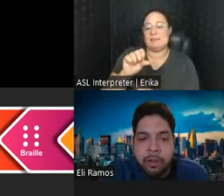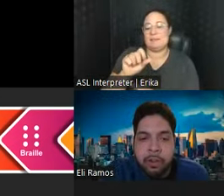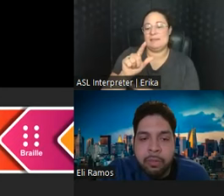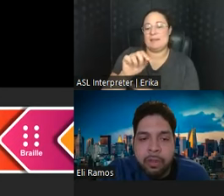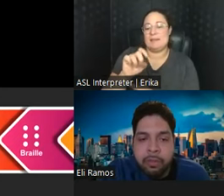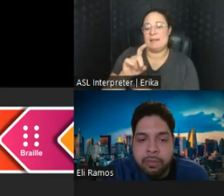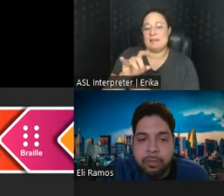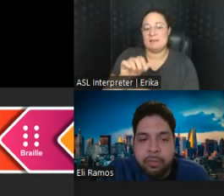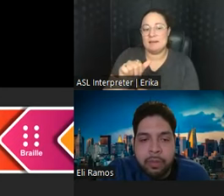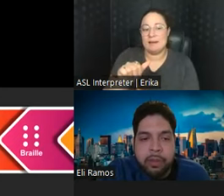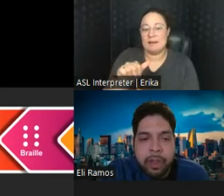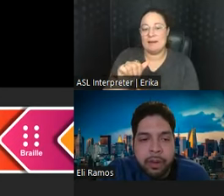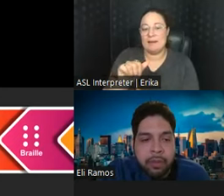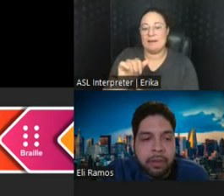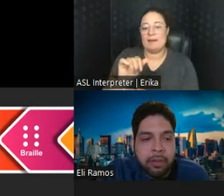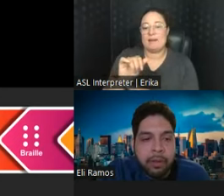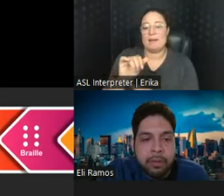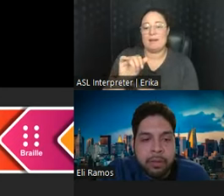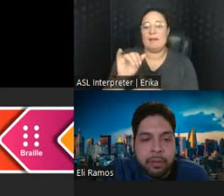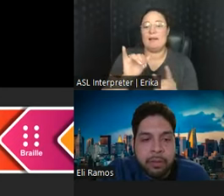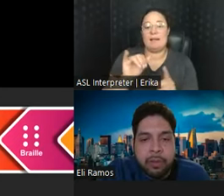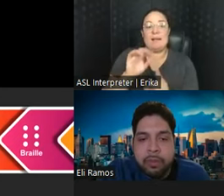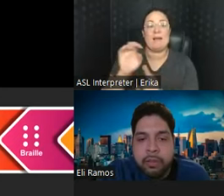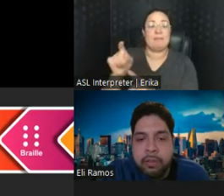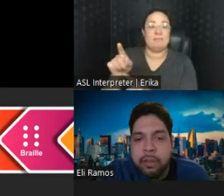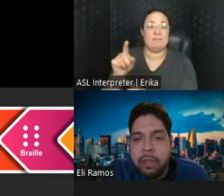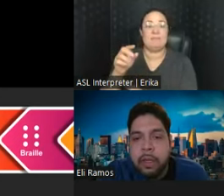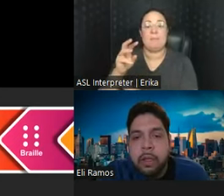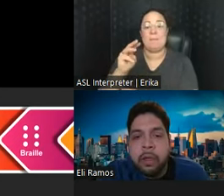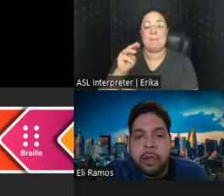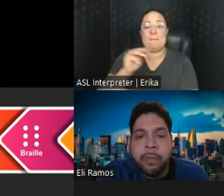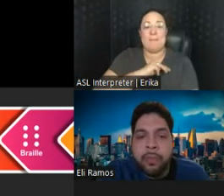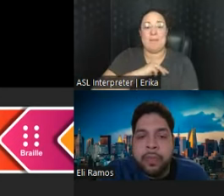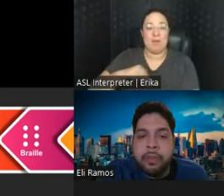like his honor himself, Eric Adams identifies as someone with dyslexia.